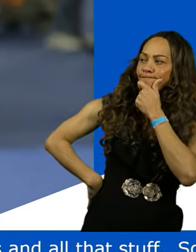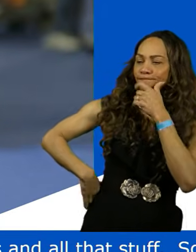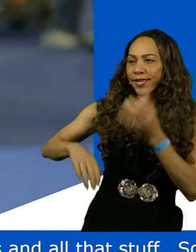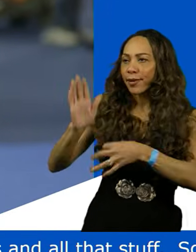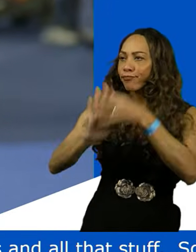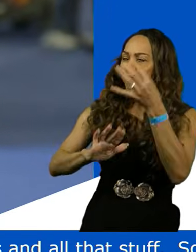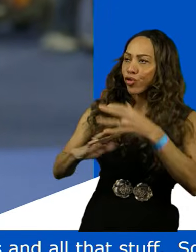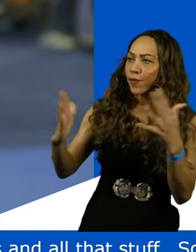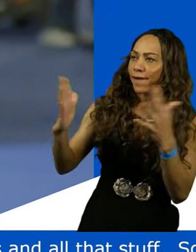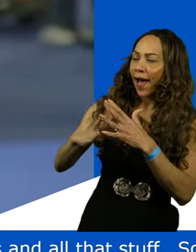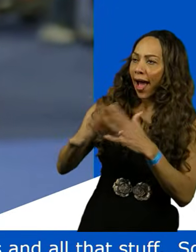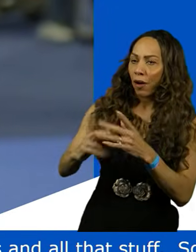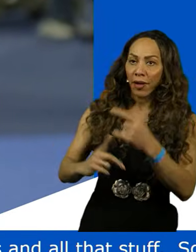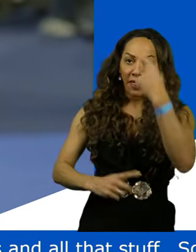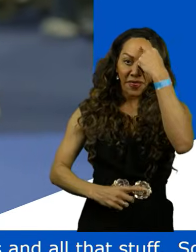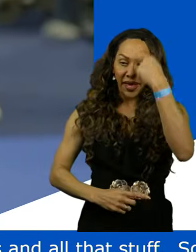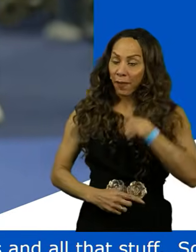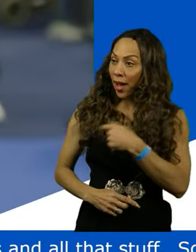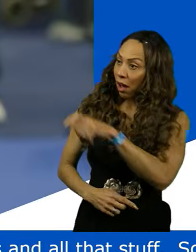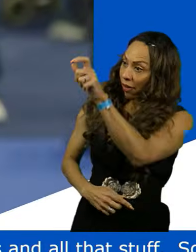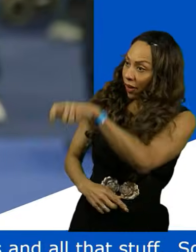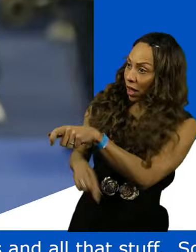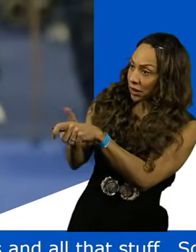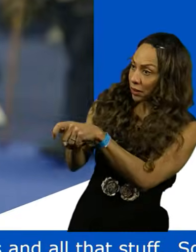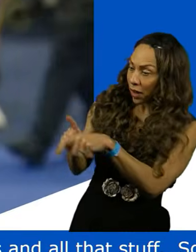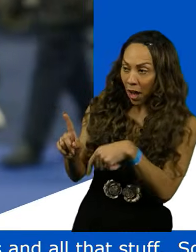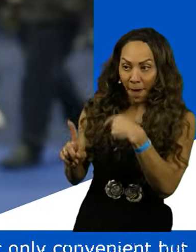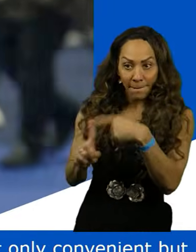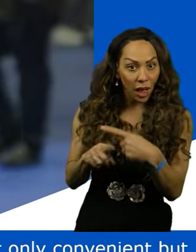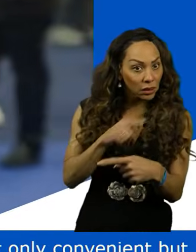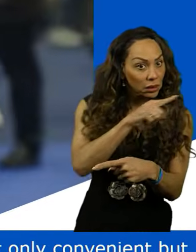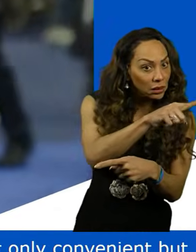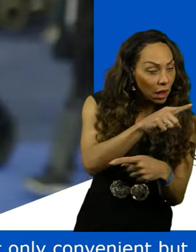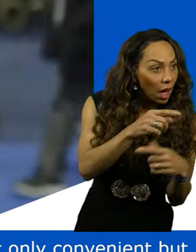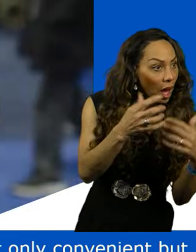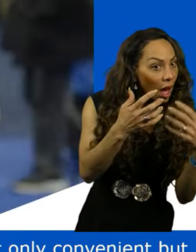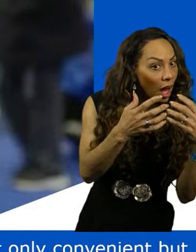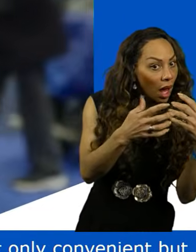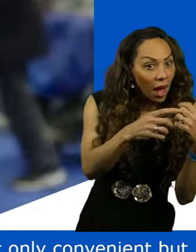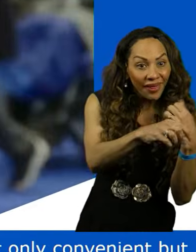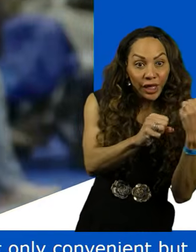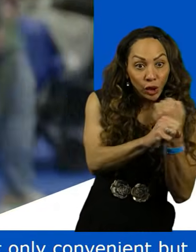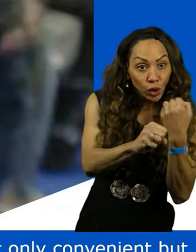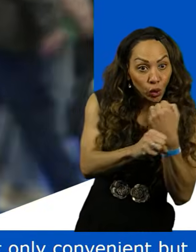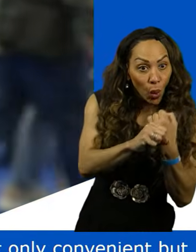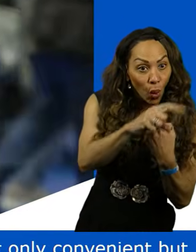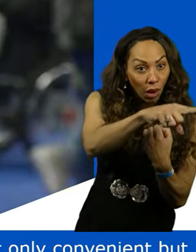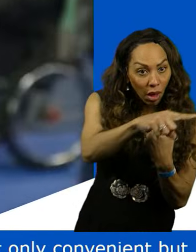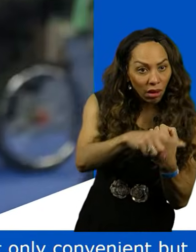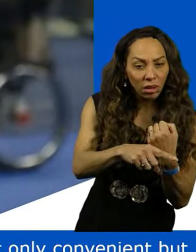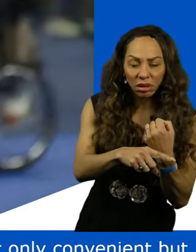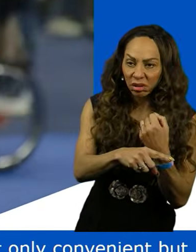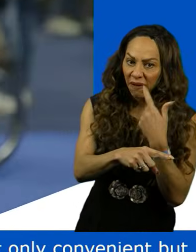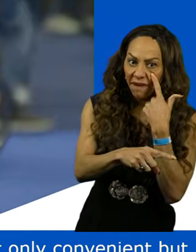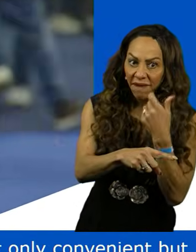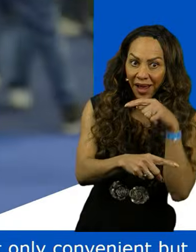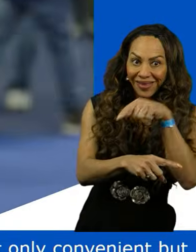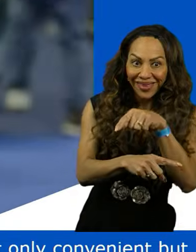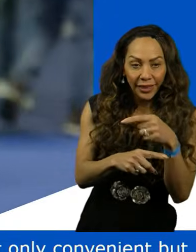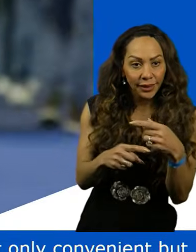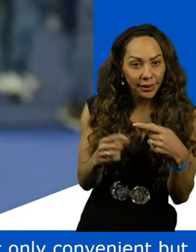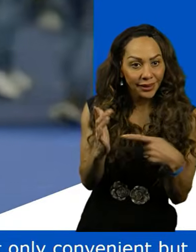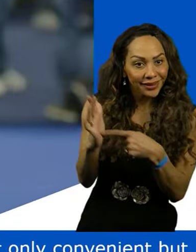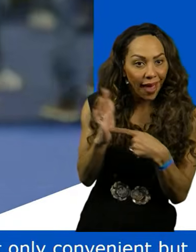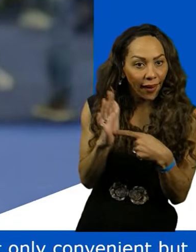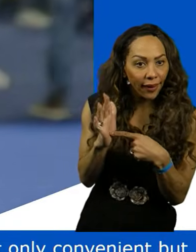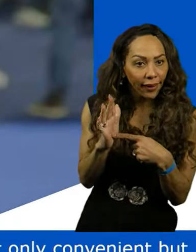actually our installer partners as well, and just to make sure that it's really robust. And yeah, everything you